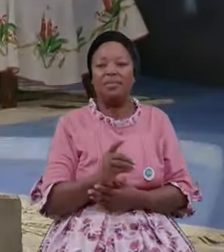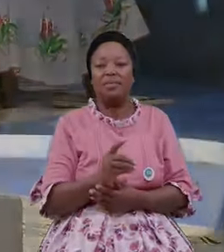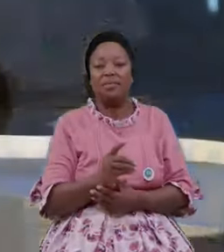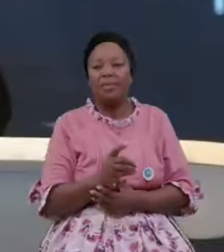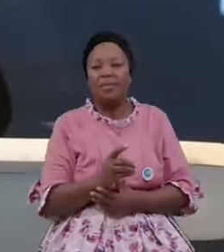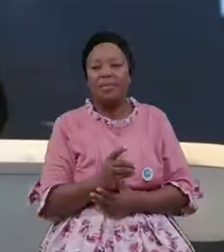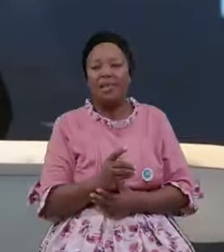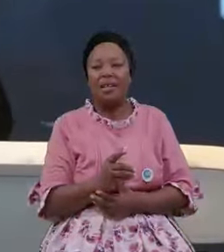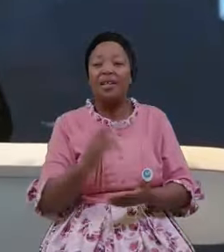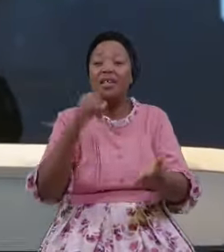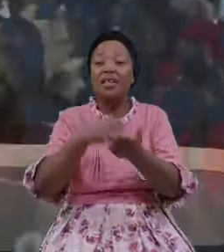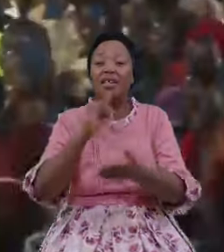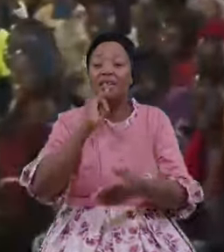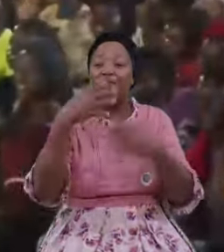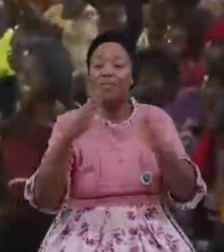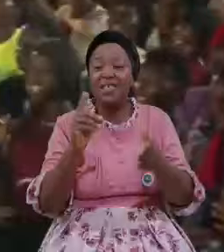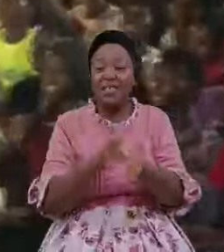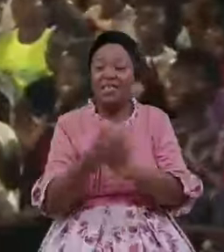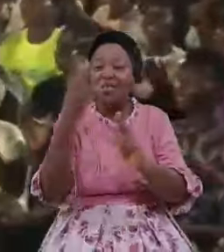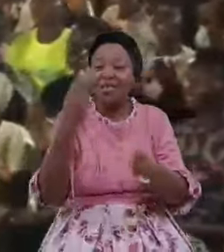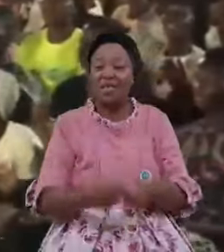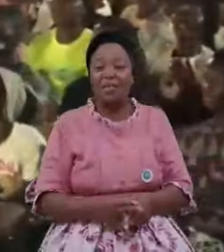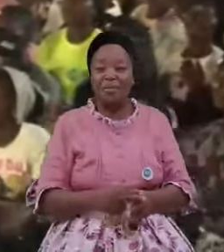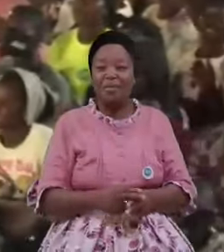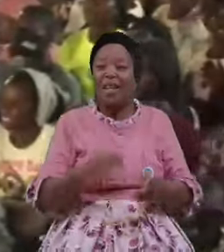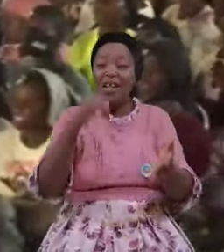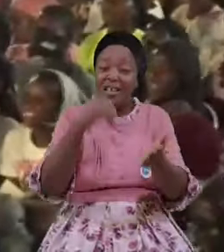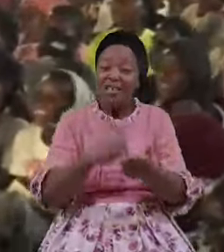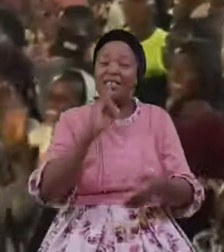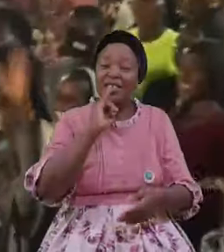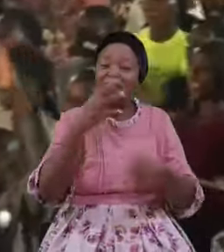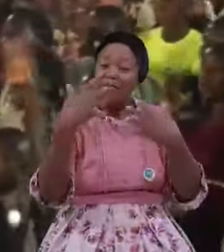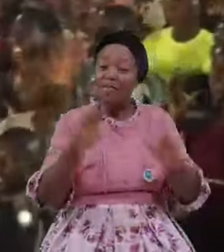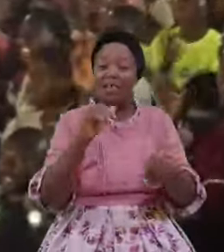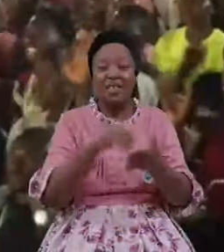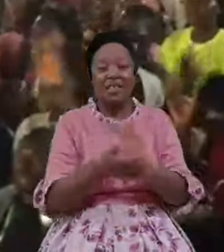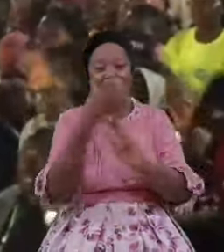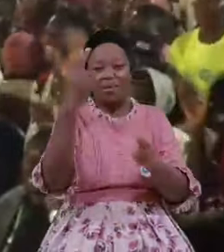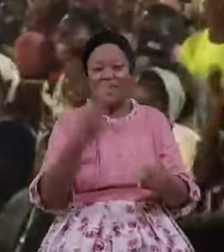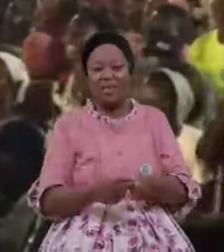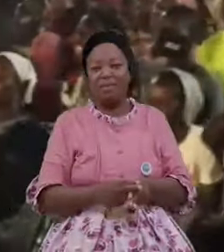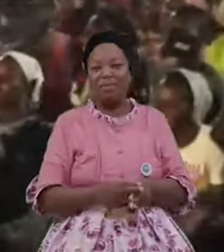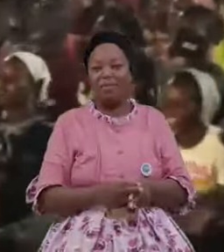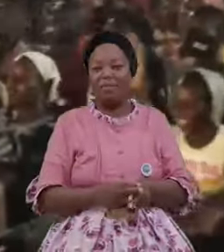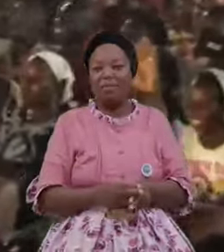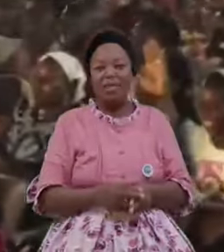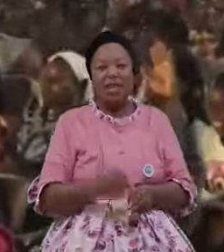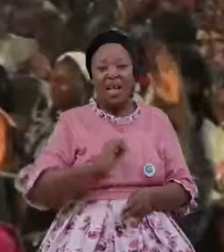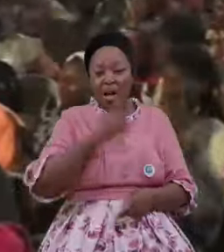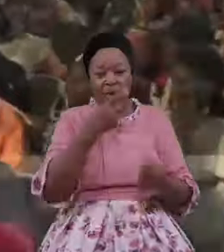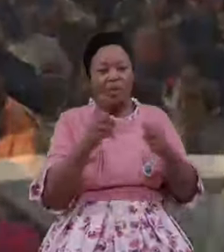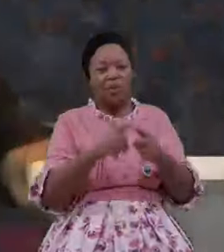It is finished. It is finished. I come into